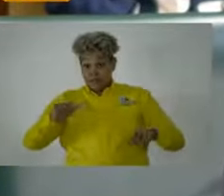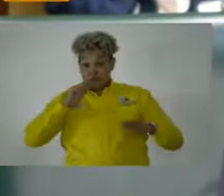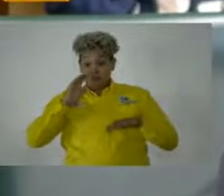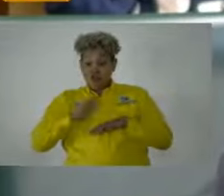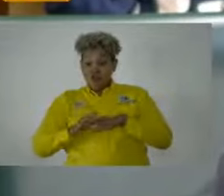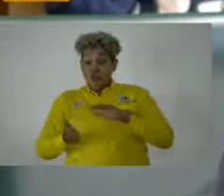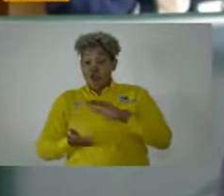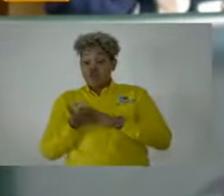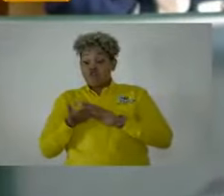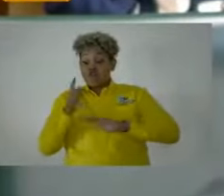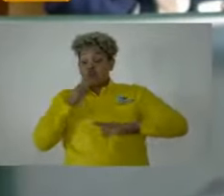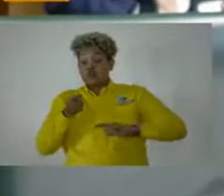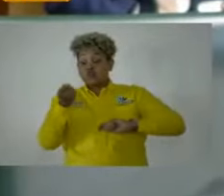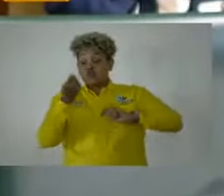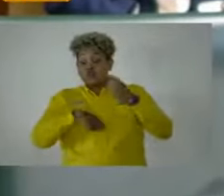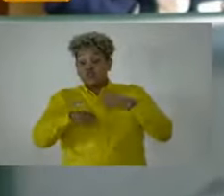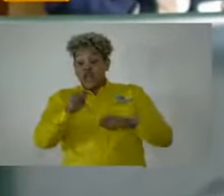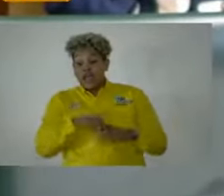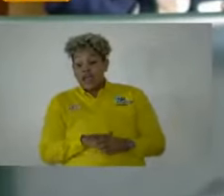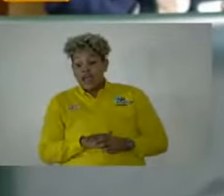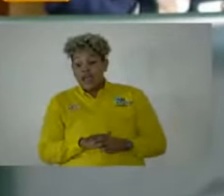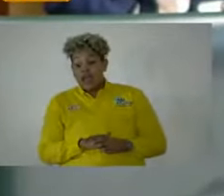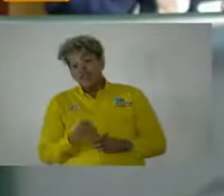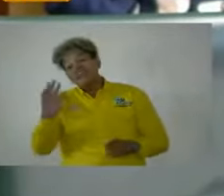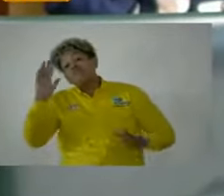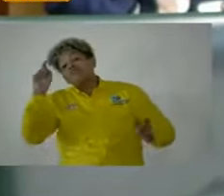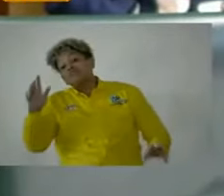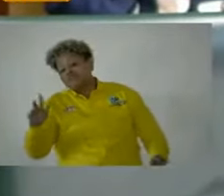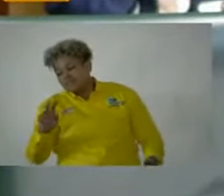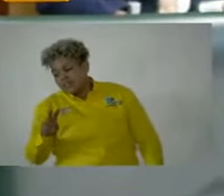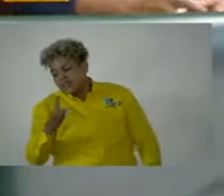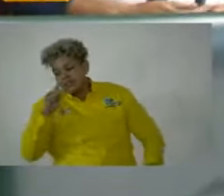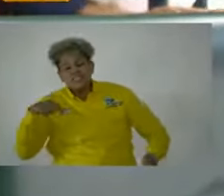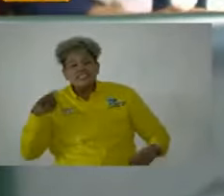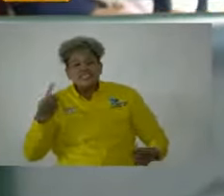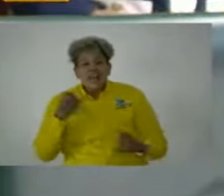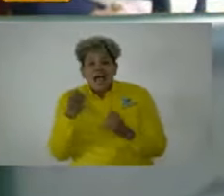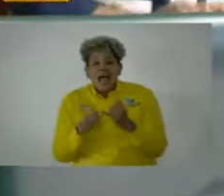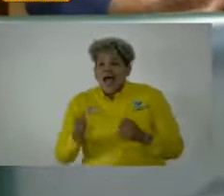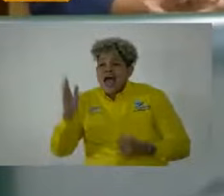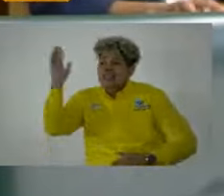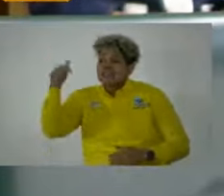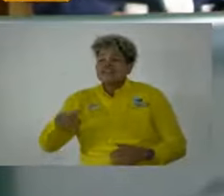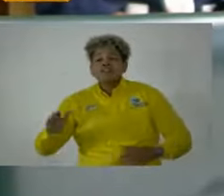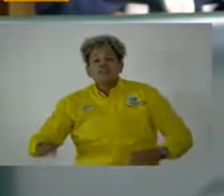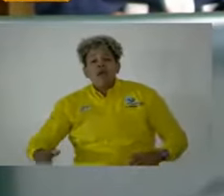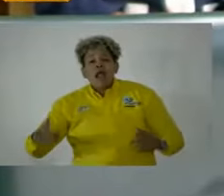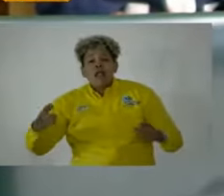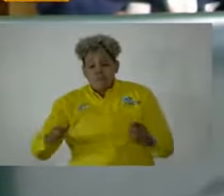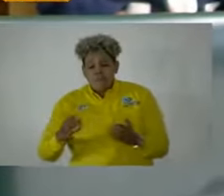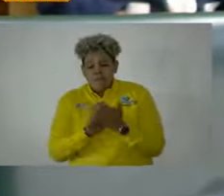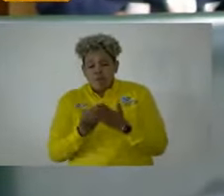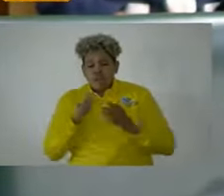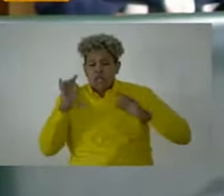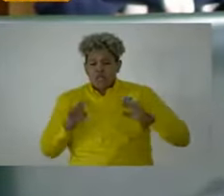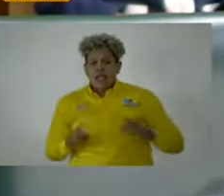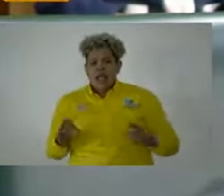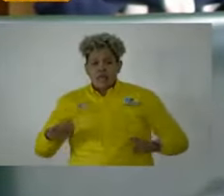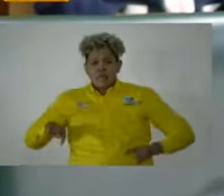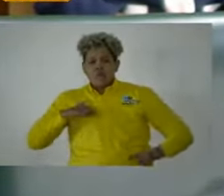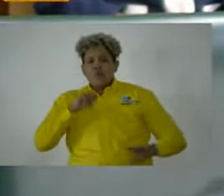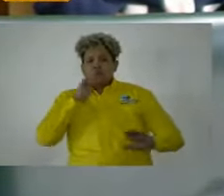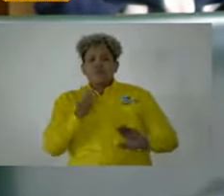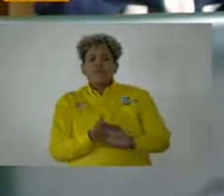road to change. Mr. Speaker, since I last addressed this Honourable House in a budget debate, we have